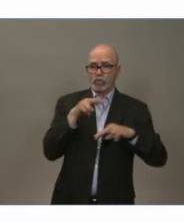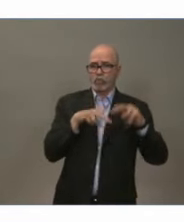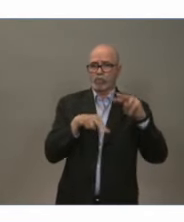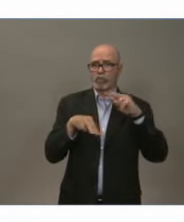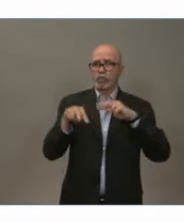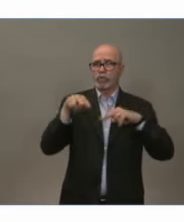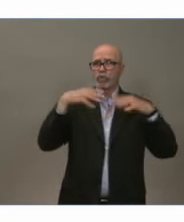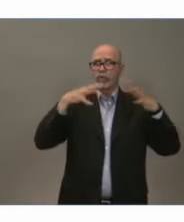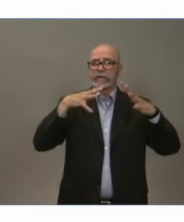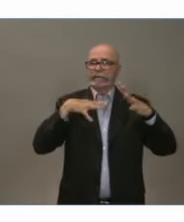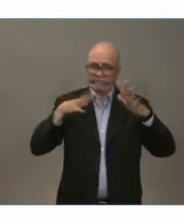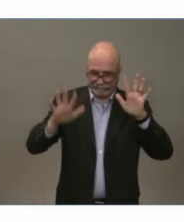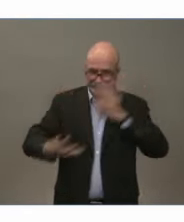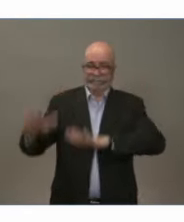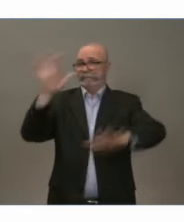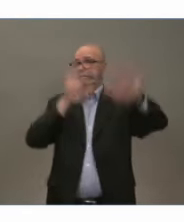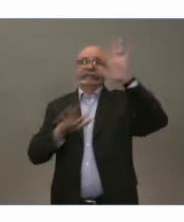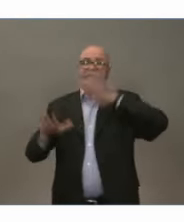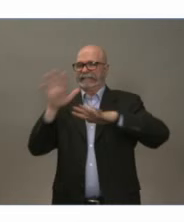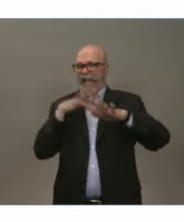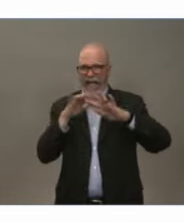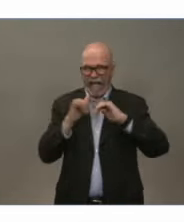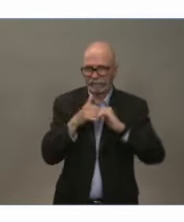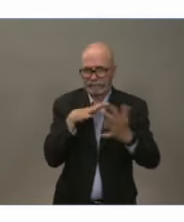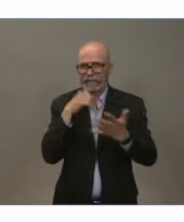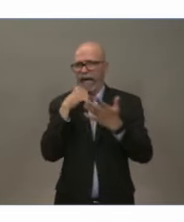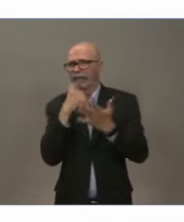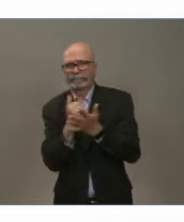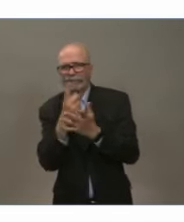that we got people through the system quickly.